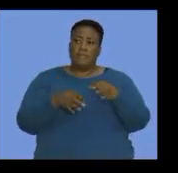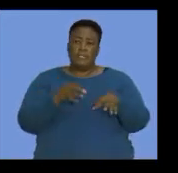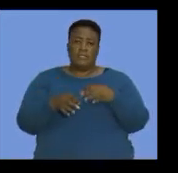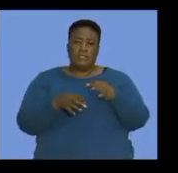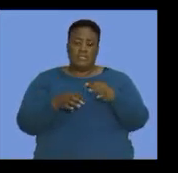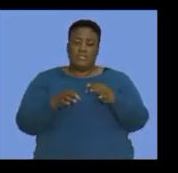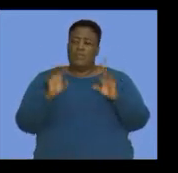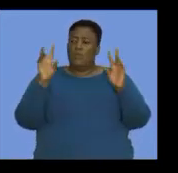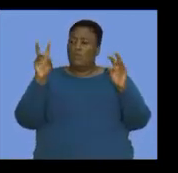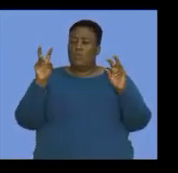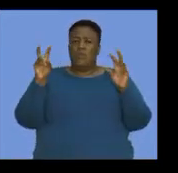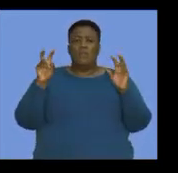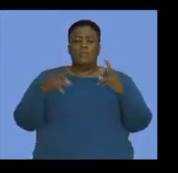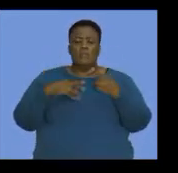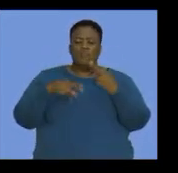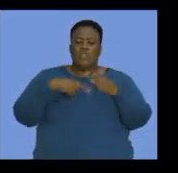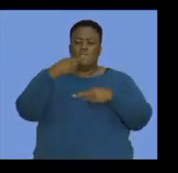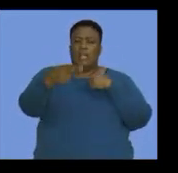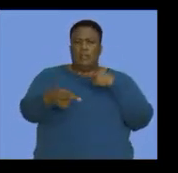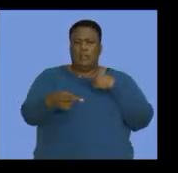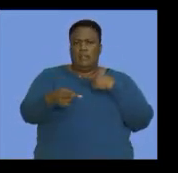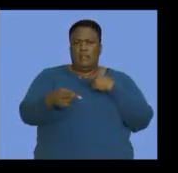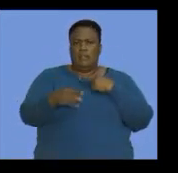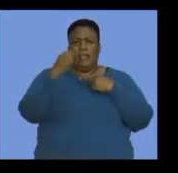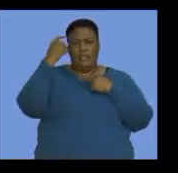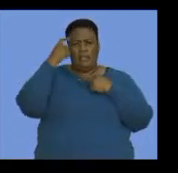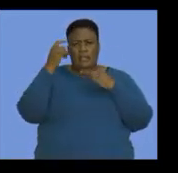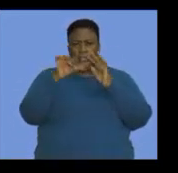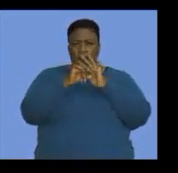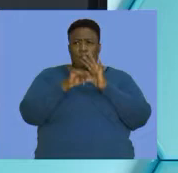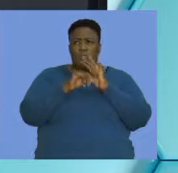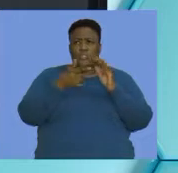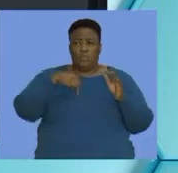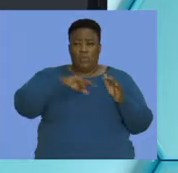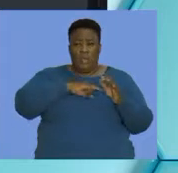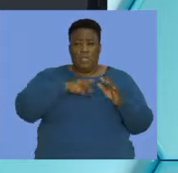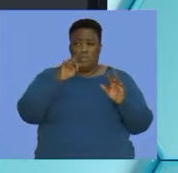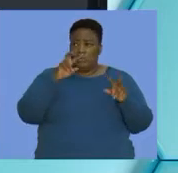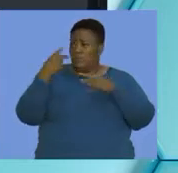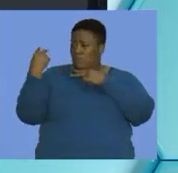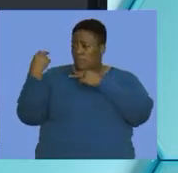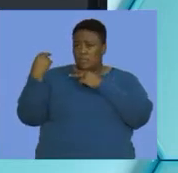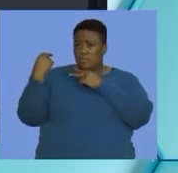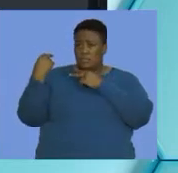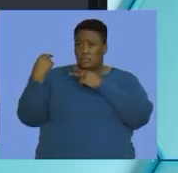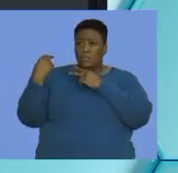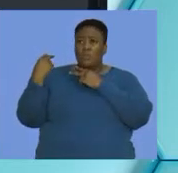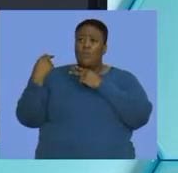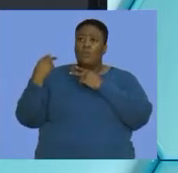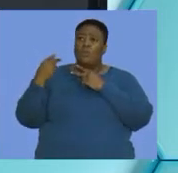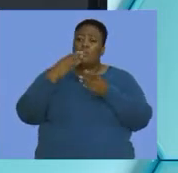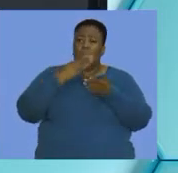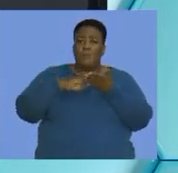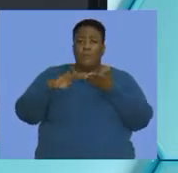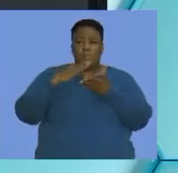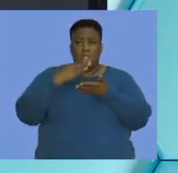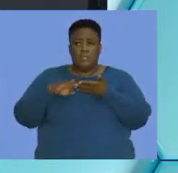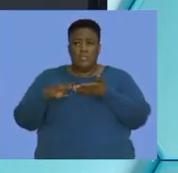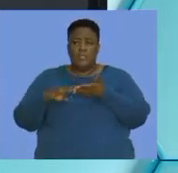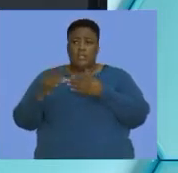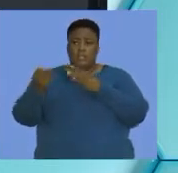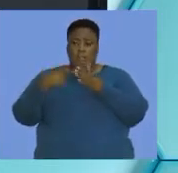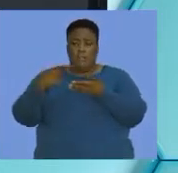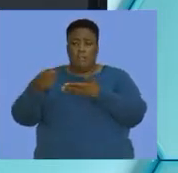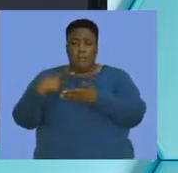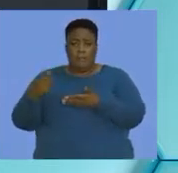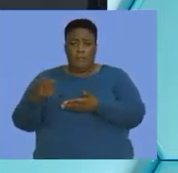explain the term recycling. And I think it's important for us to pause at this point and reflect on the messages that have been sent through